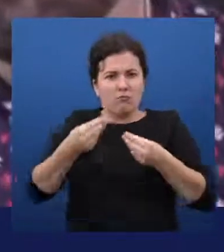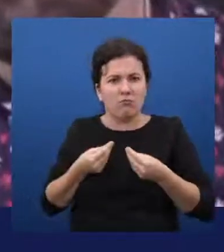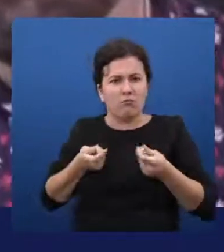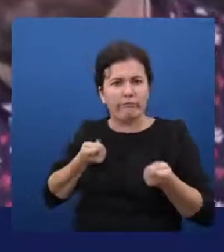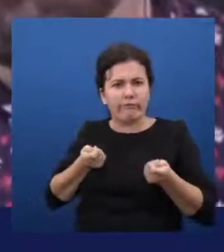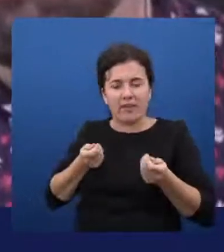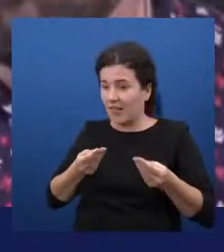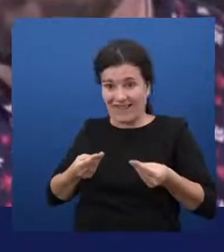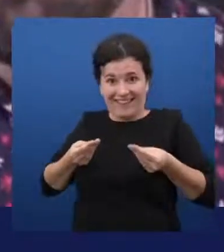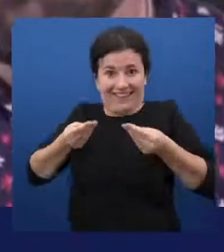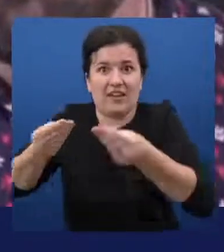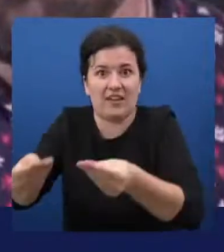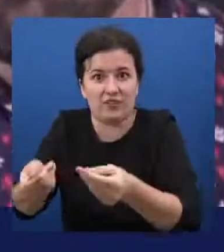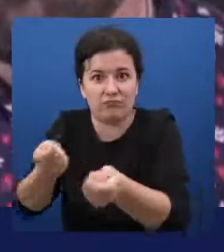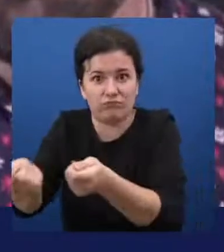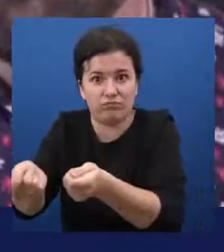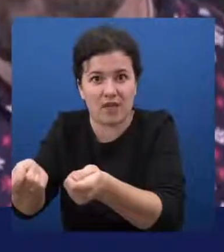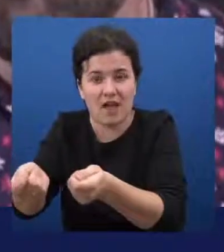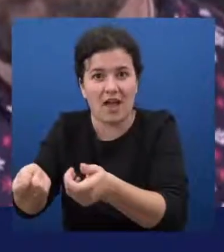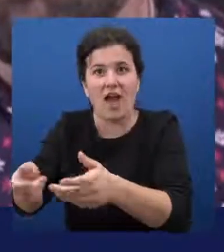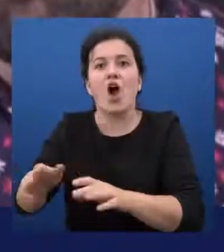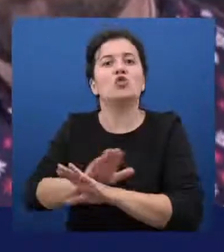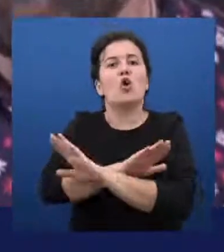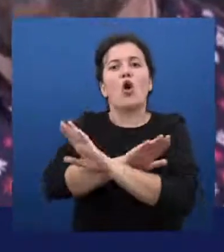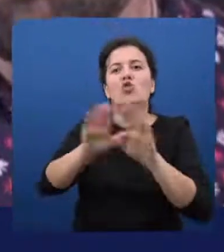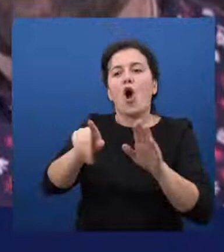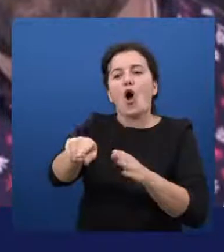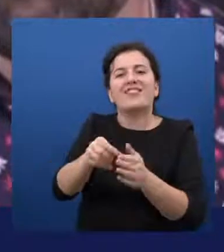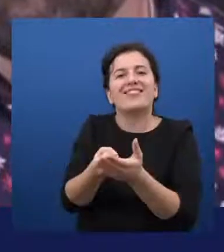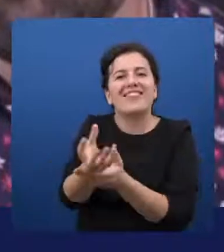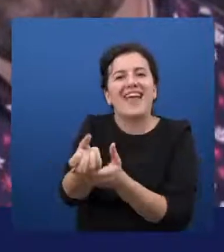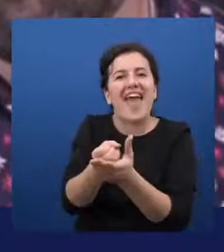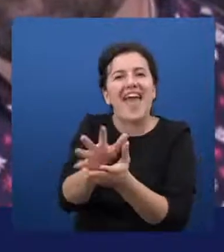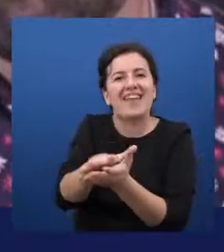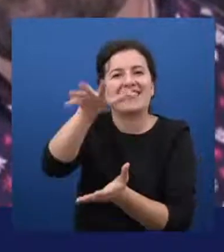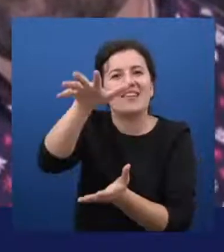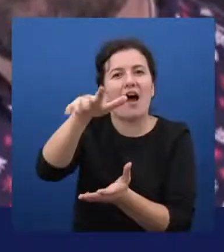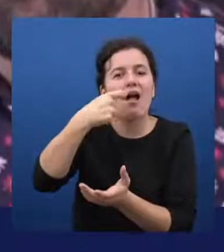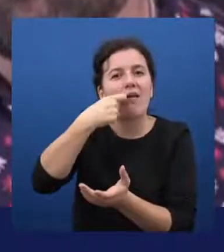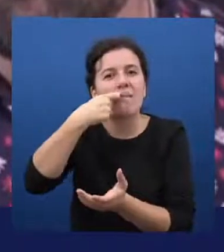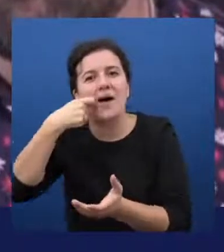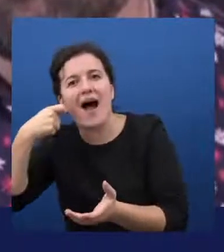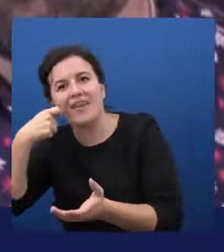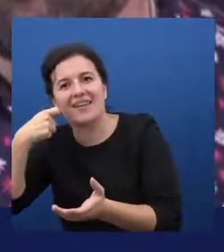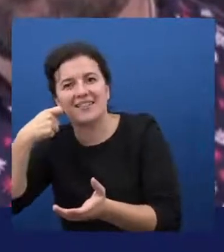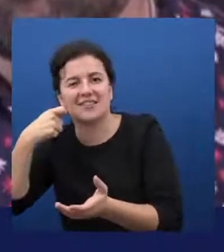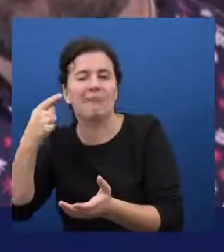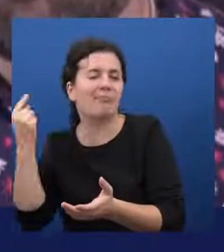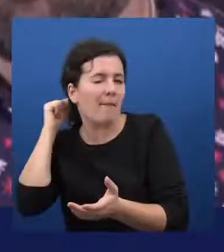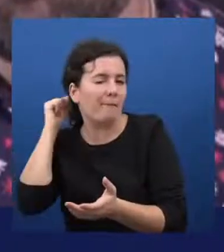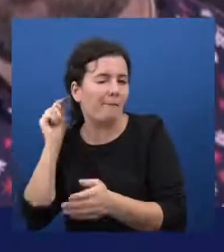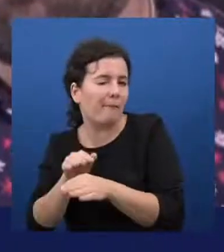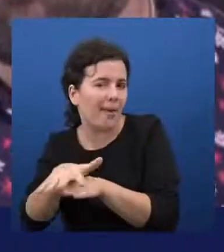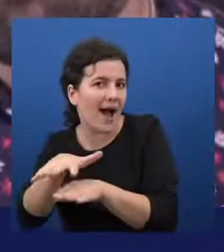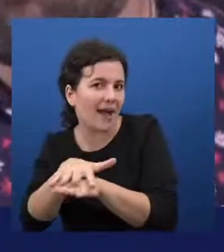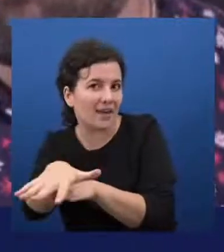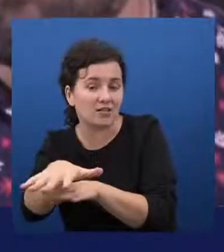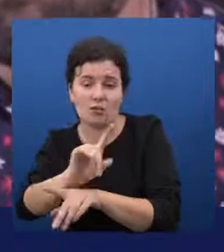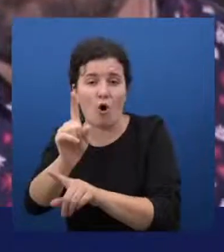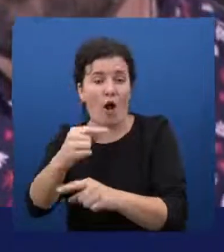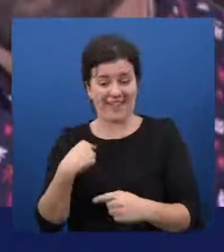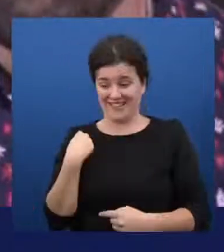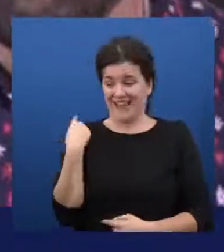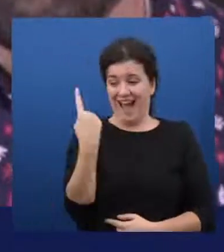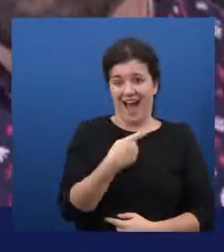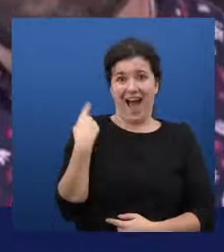data's biases, these are our biases that are manifest in data. And now we're using tools to amplify them. And I've used